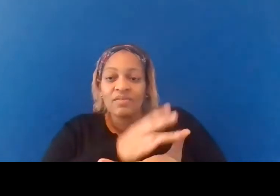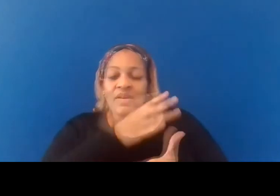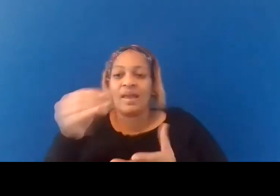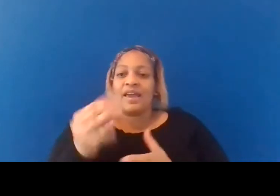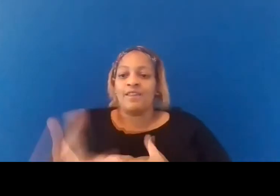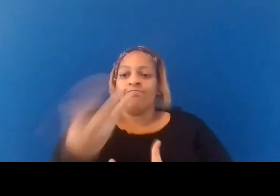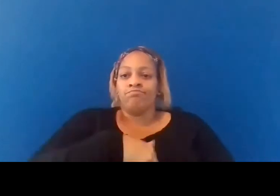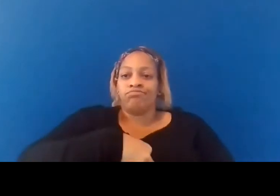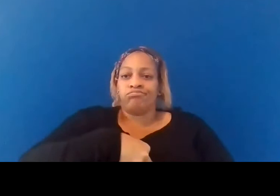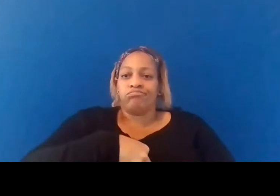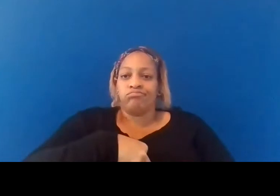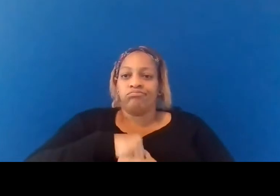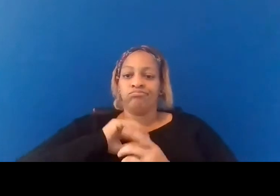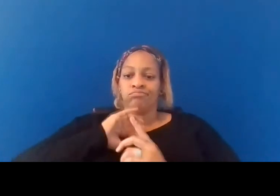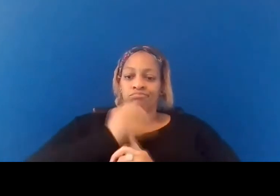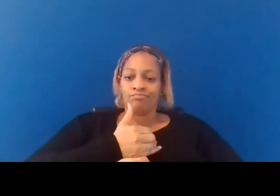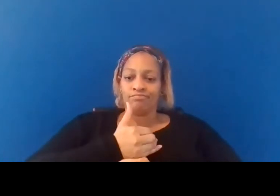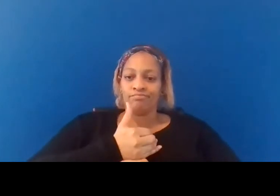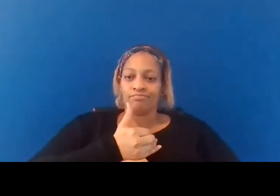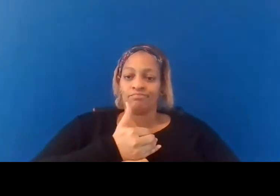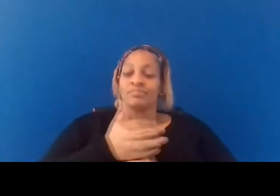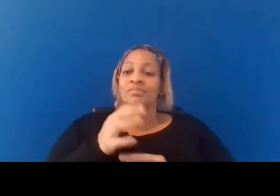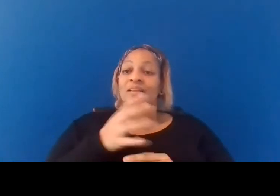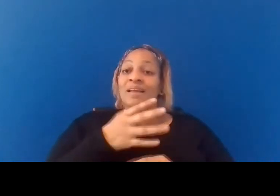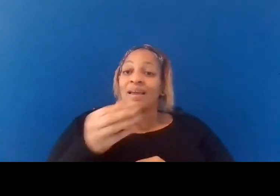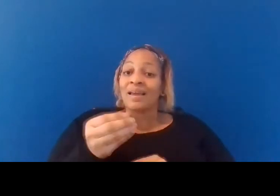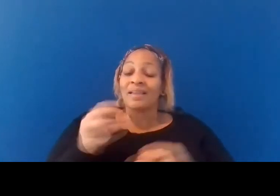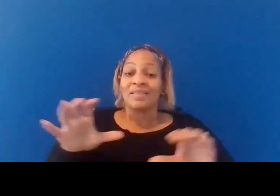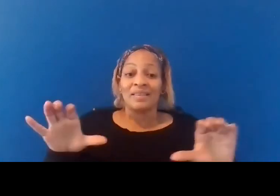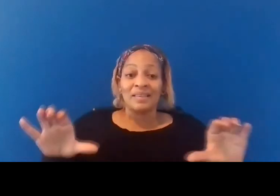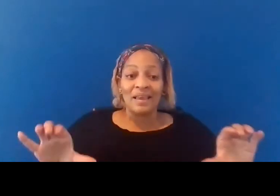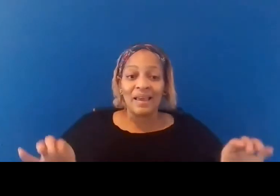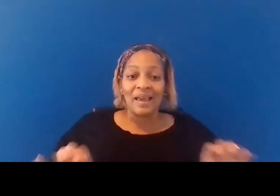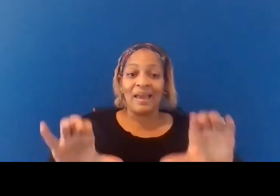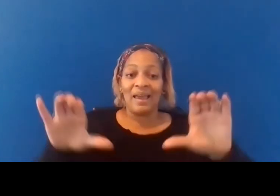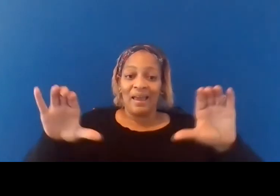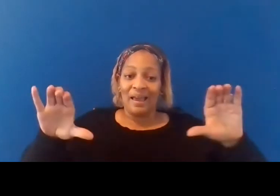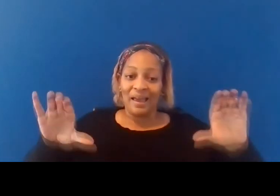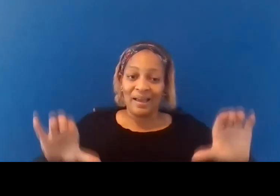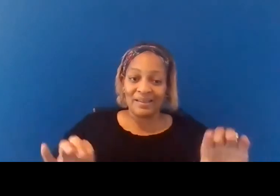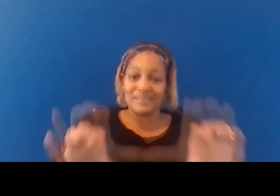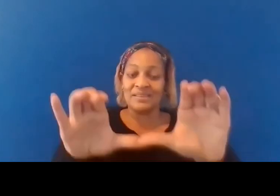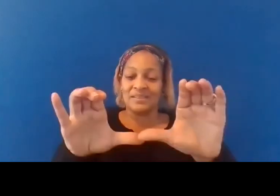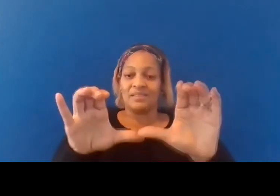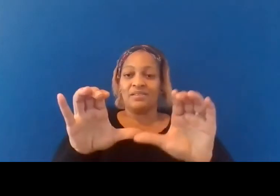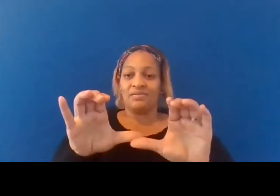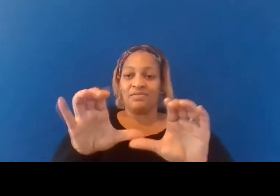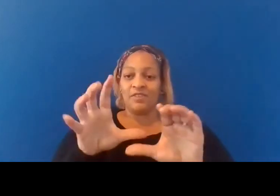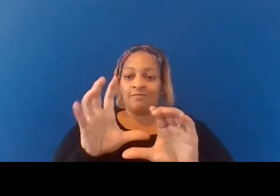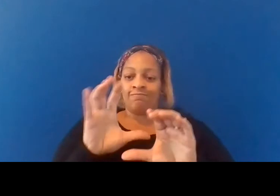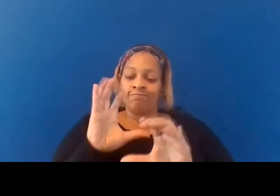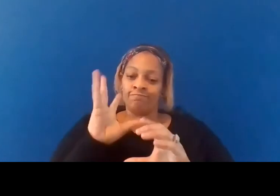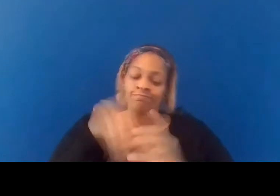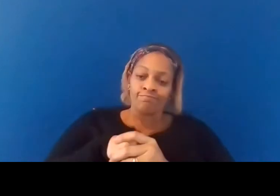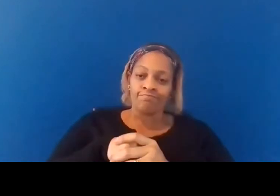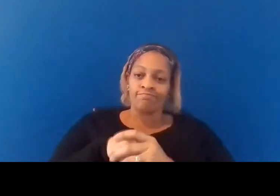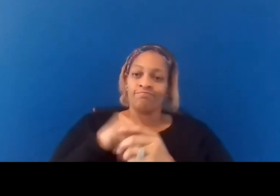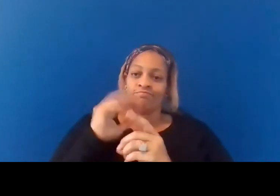embody. And the active embodiment of it. Live